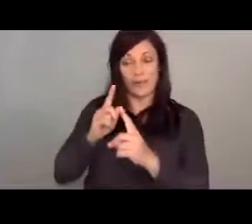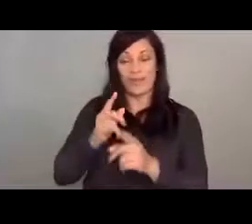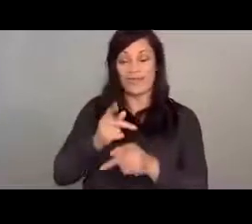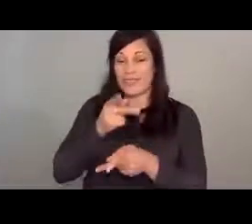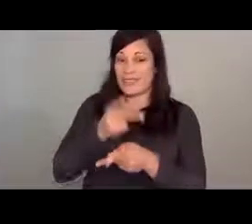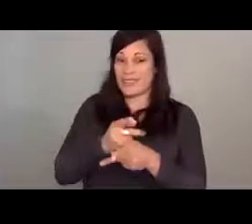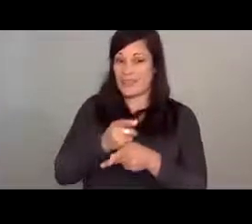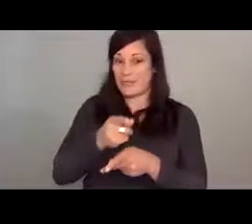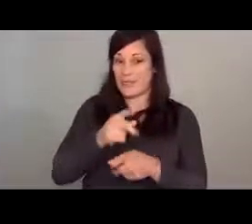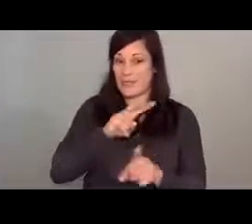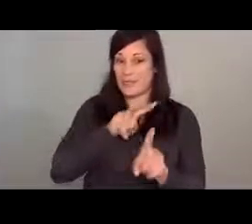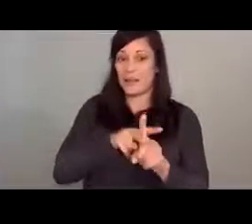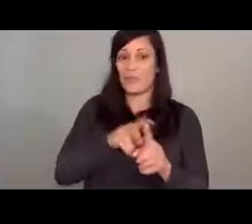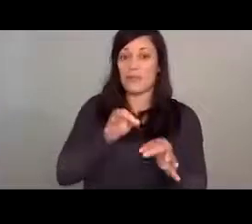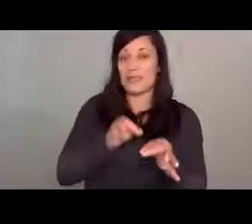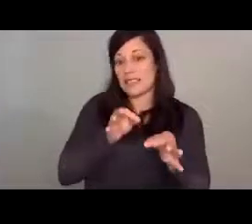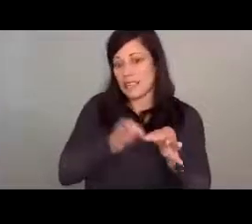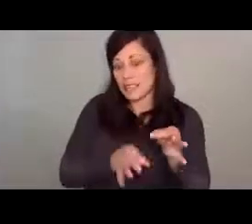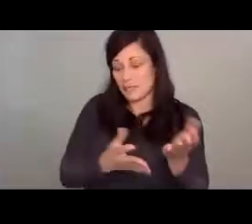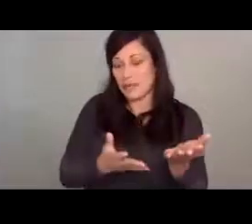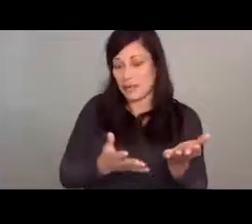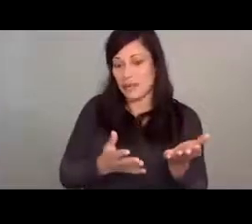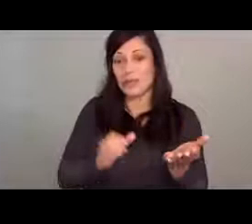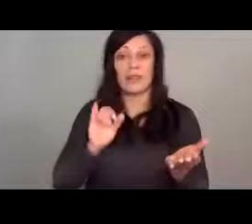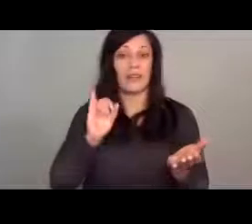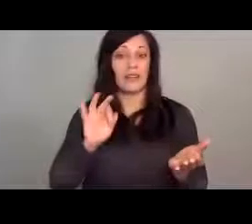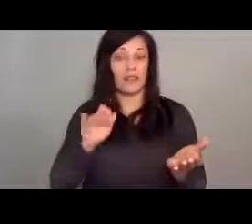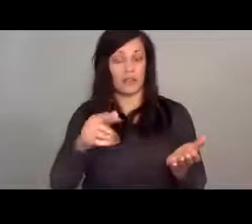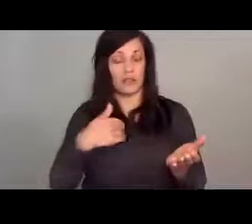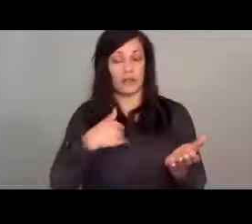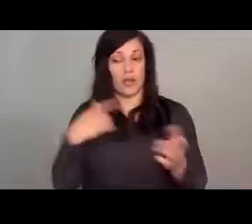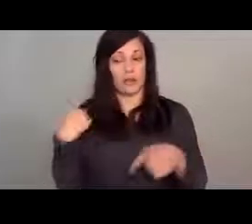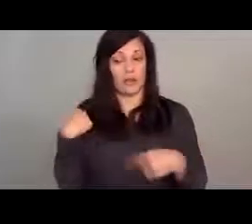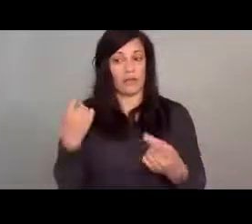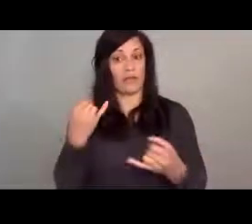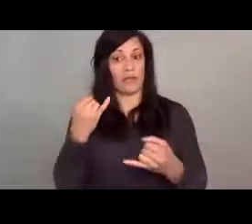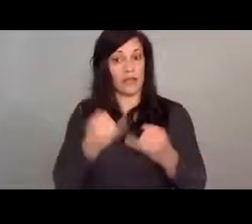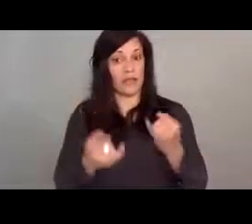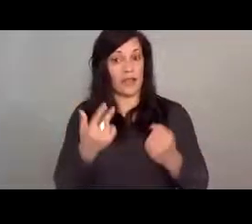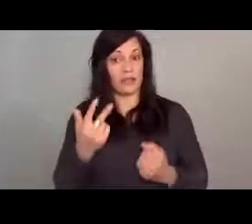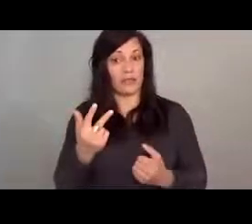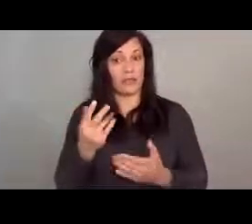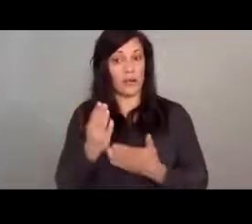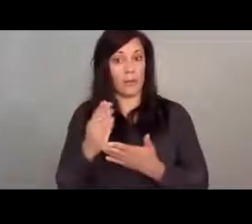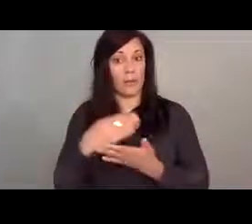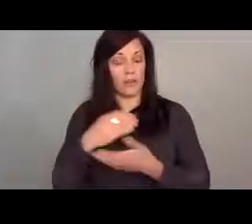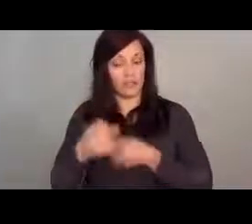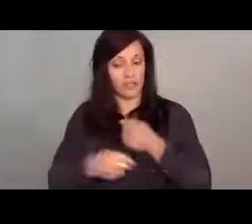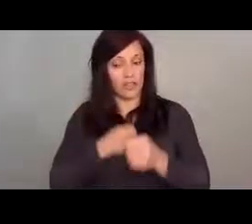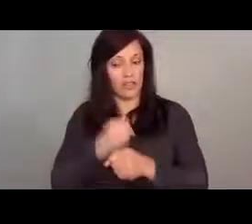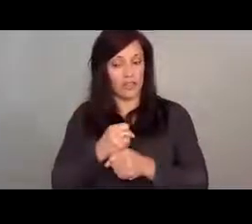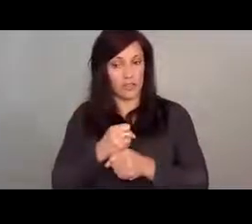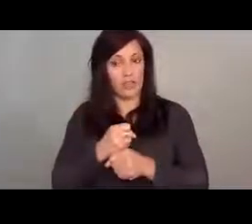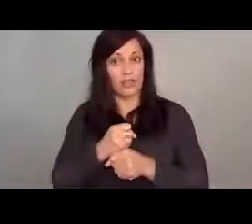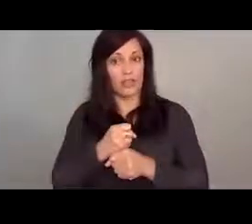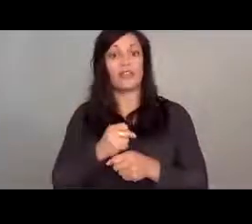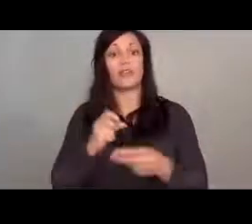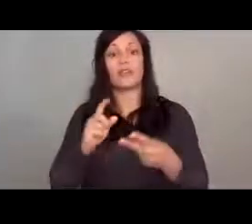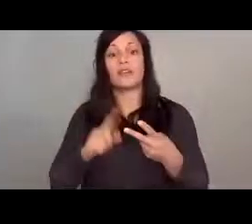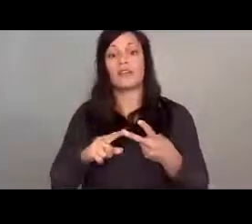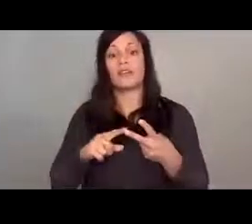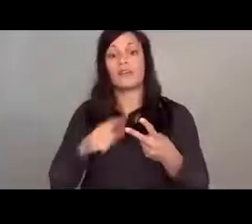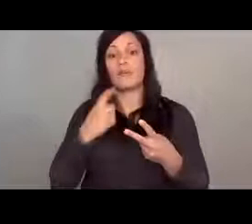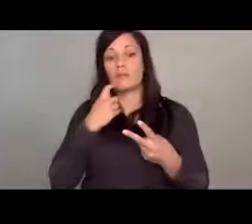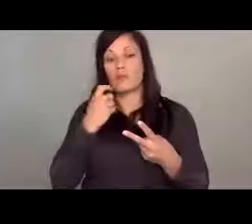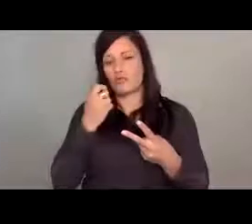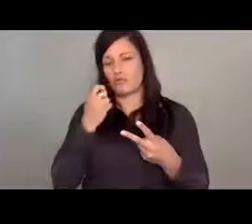simple. If you have your last 3 budget years as numbers on hand, your most recent completed 990